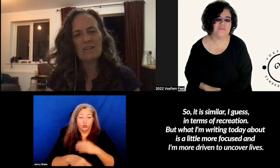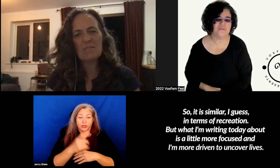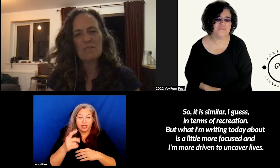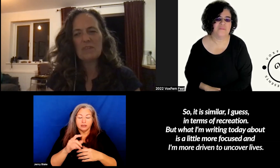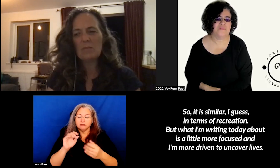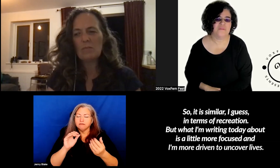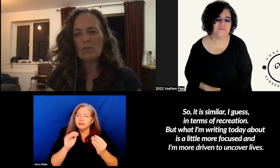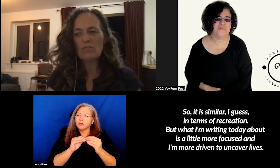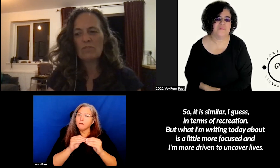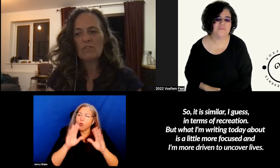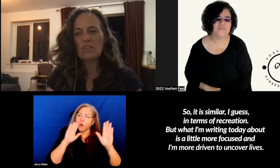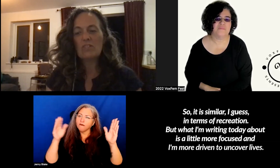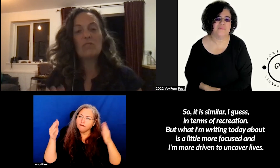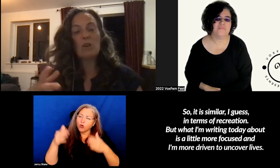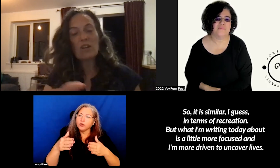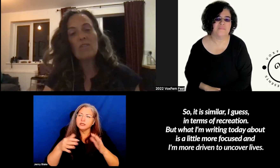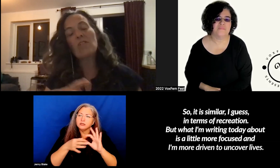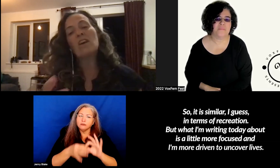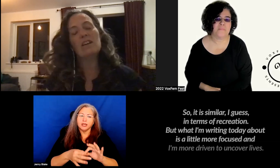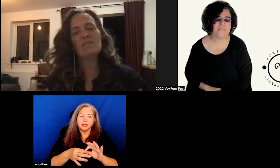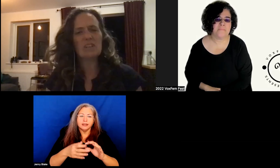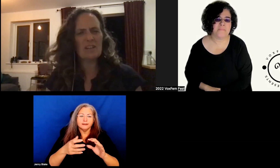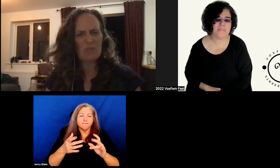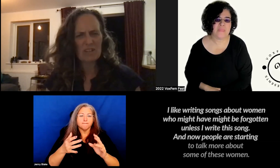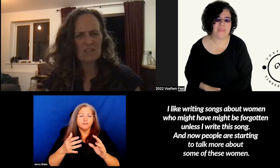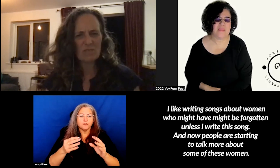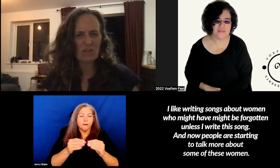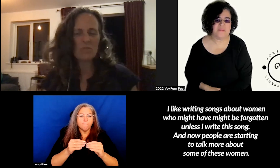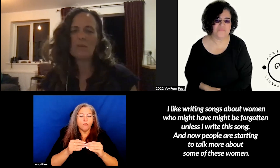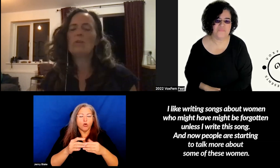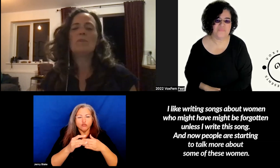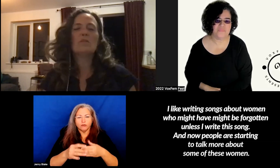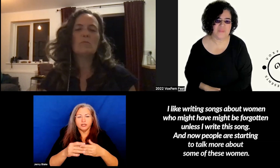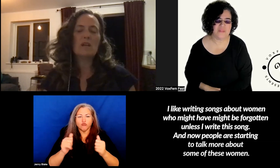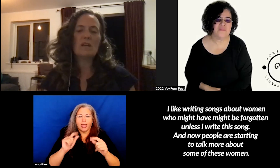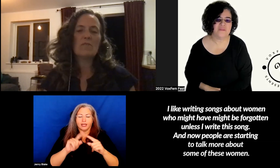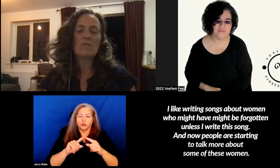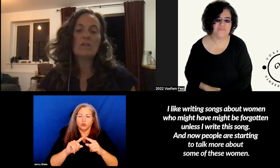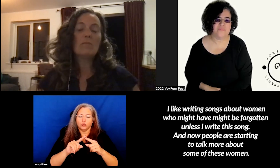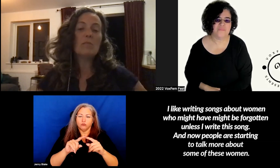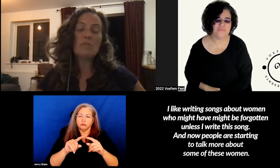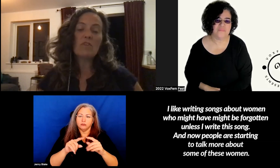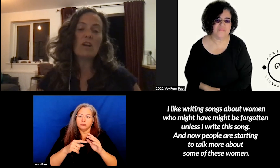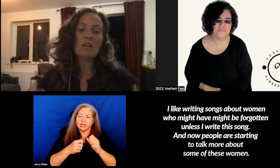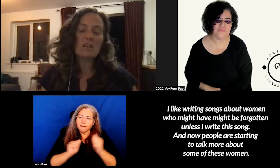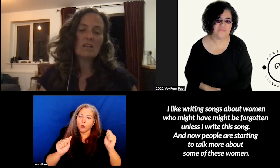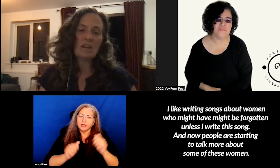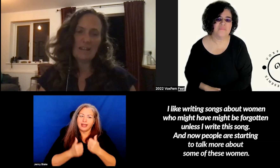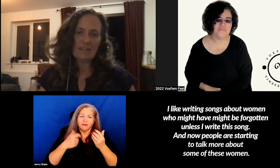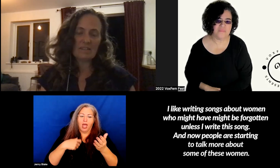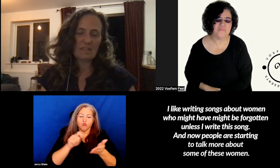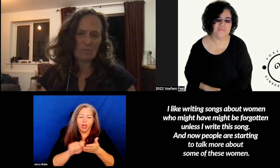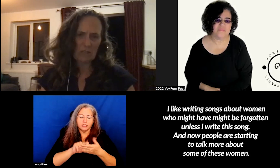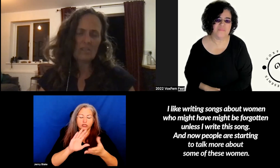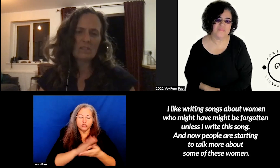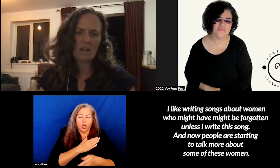and I'm more driven to uncover lives. I like writing songs about women who might be forgotten